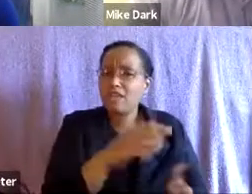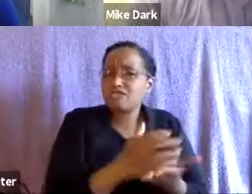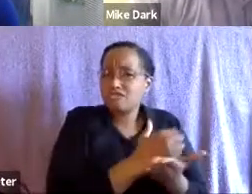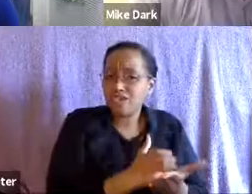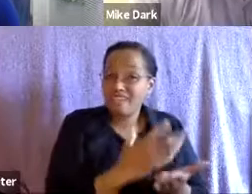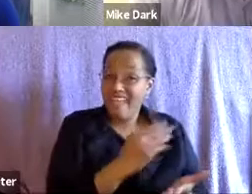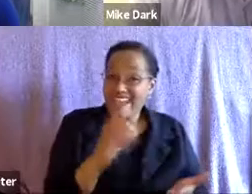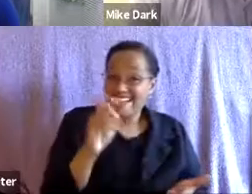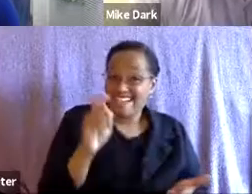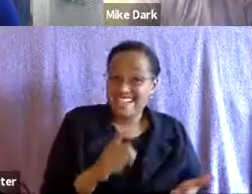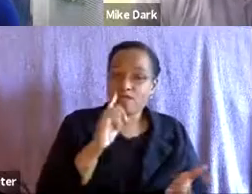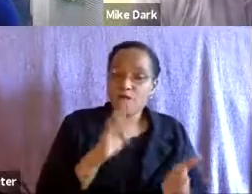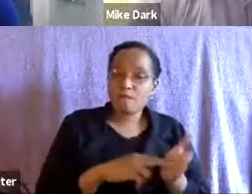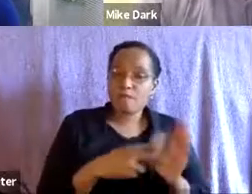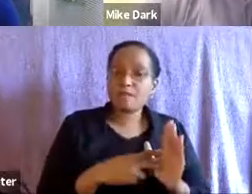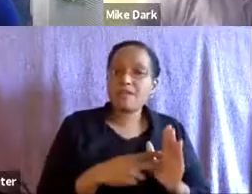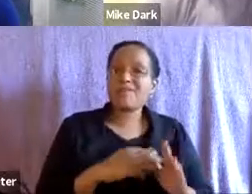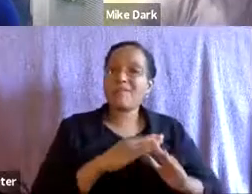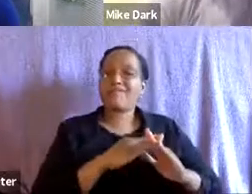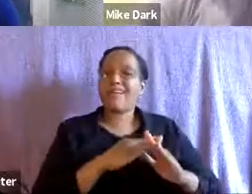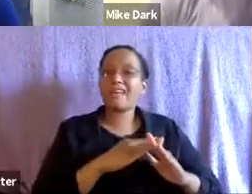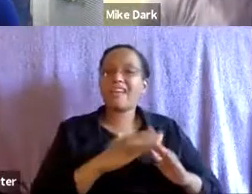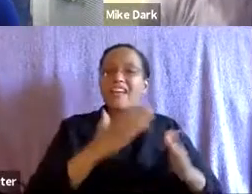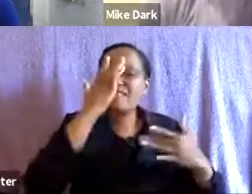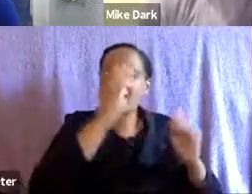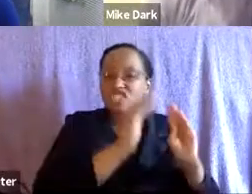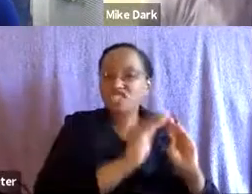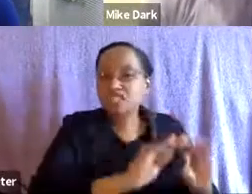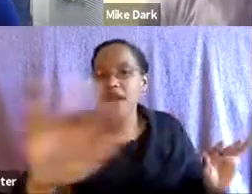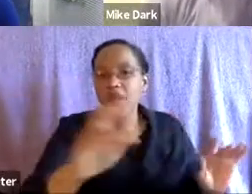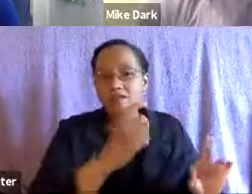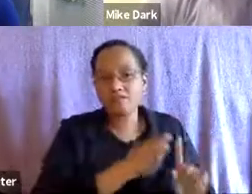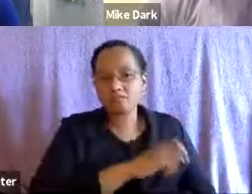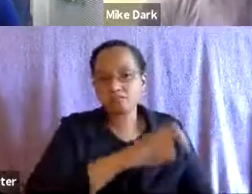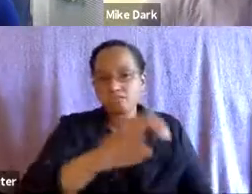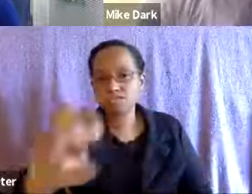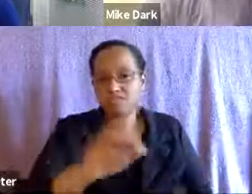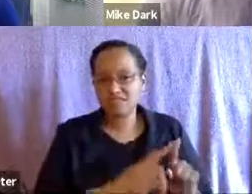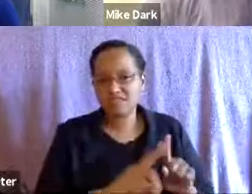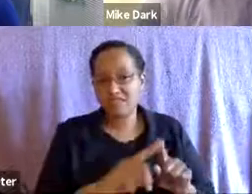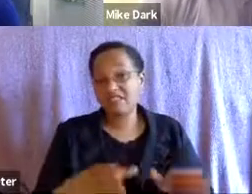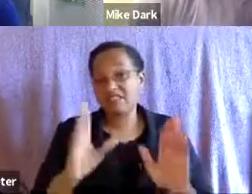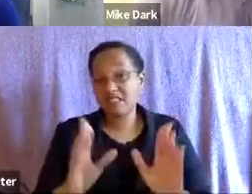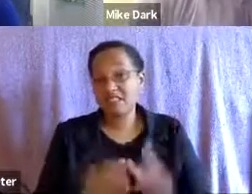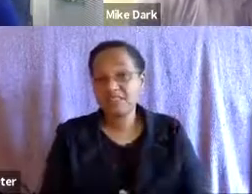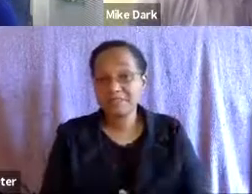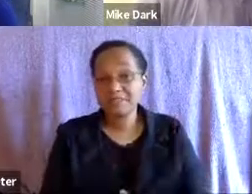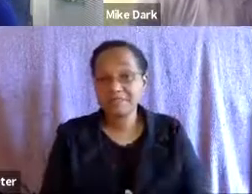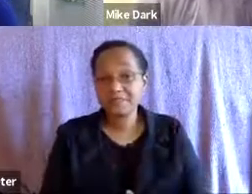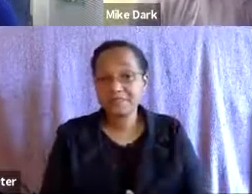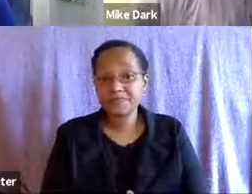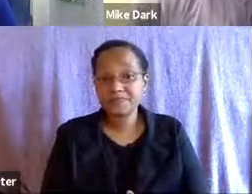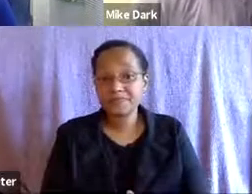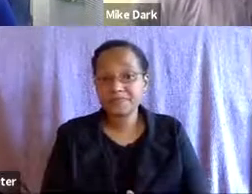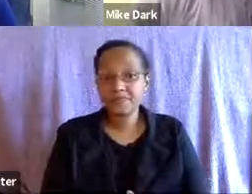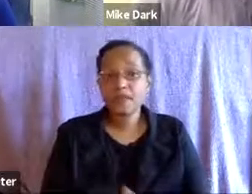So I'll take a quick stab at that. One very thorny issue with approaches like that is that when there have